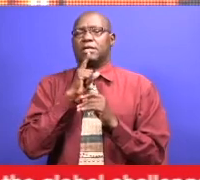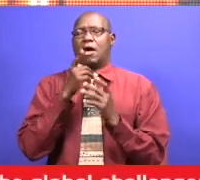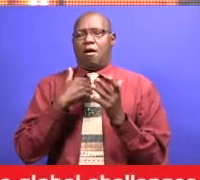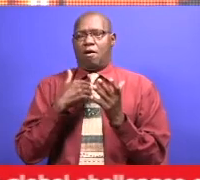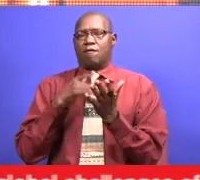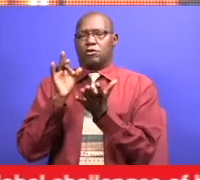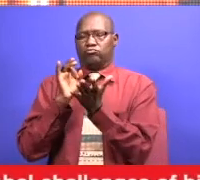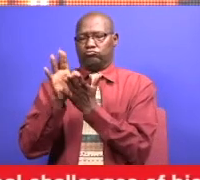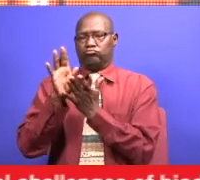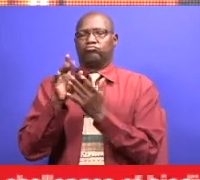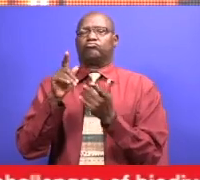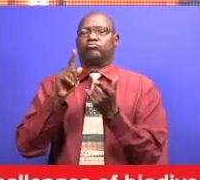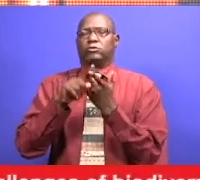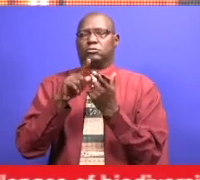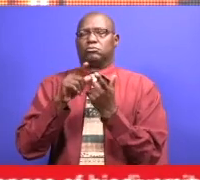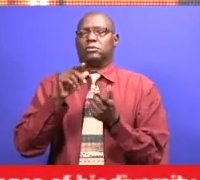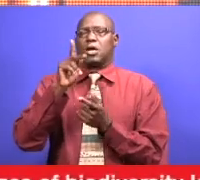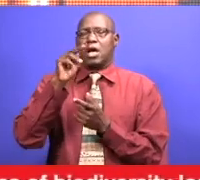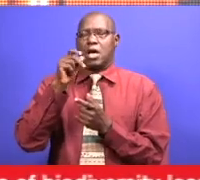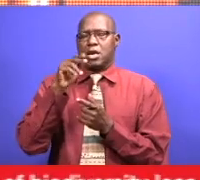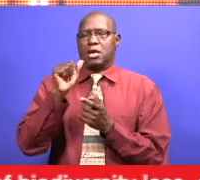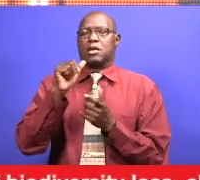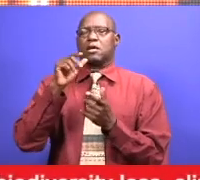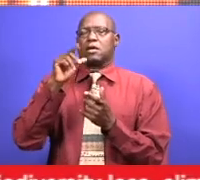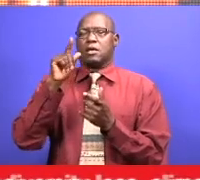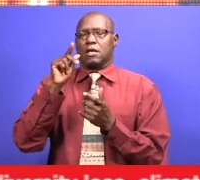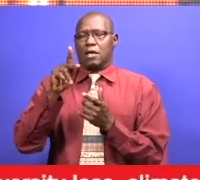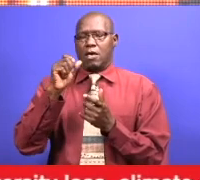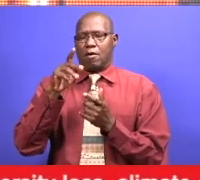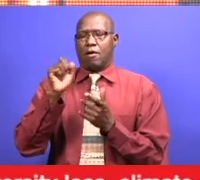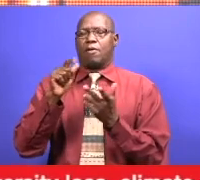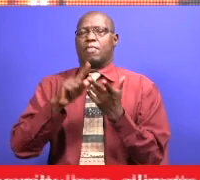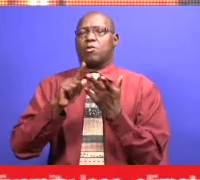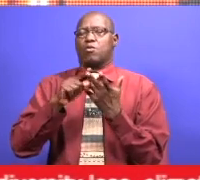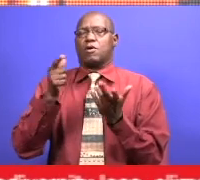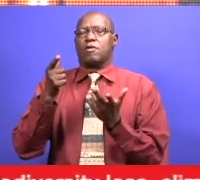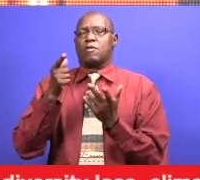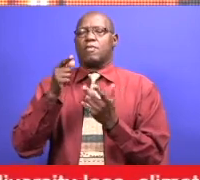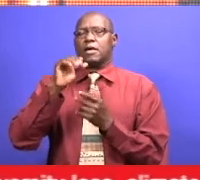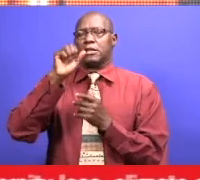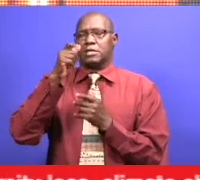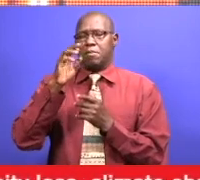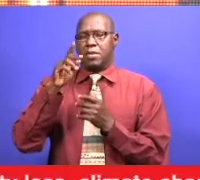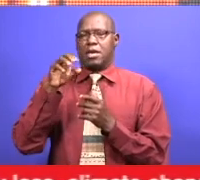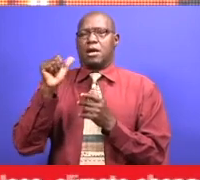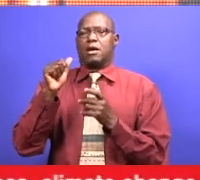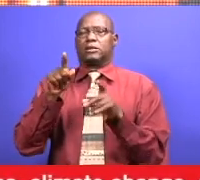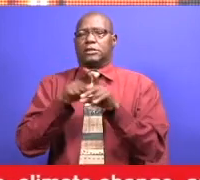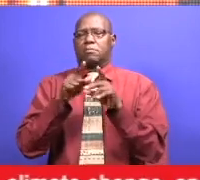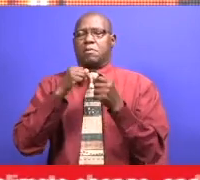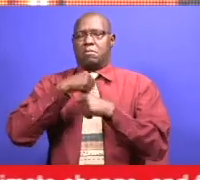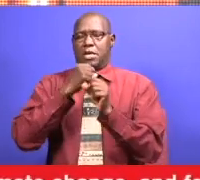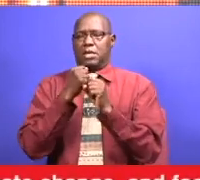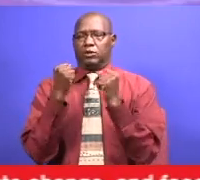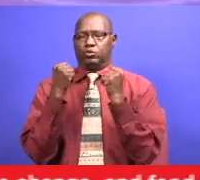Sabina Chege and other rebel members in a bid to re-establish party discipline and strengthen its ranks.